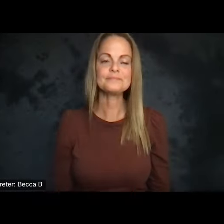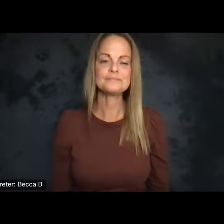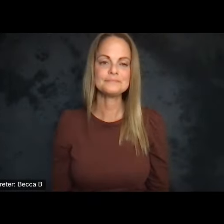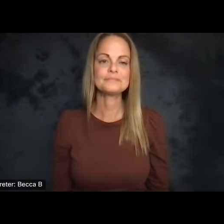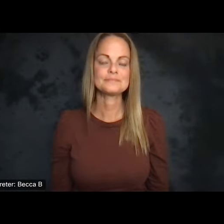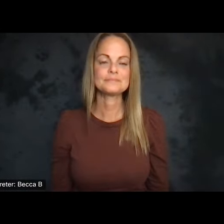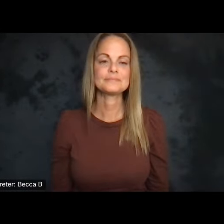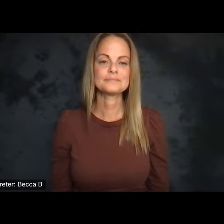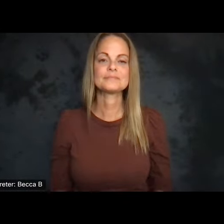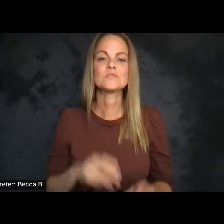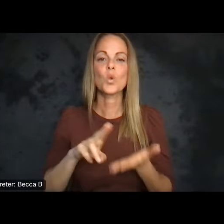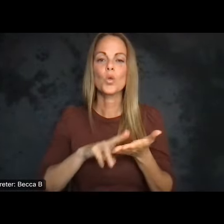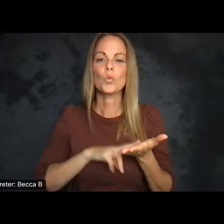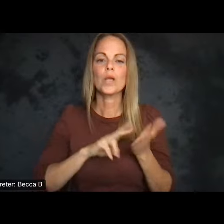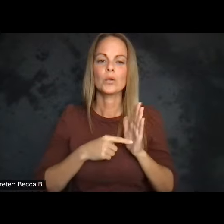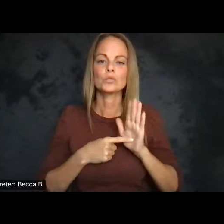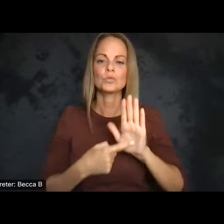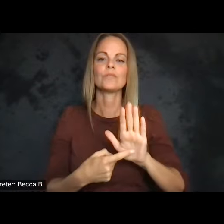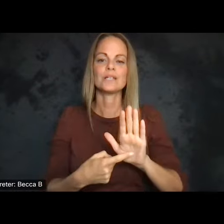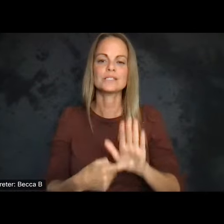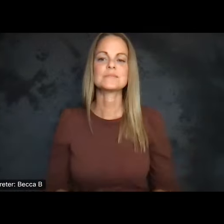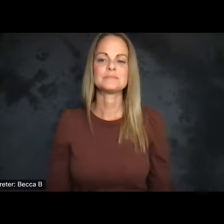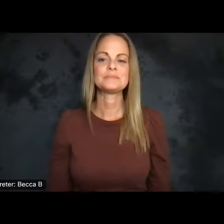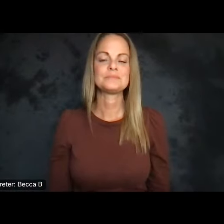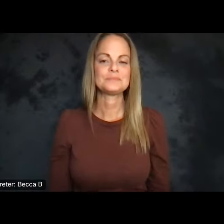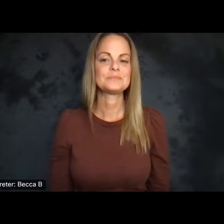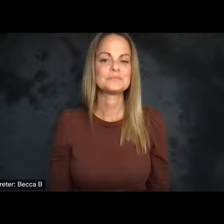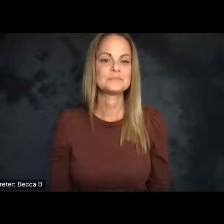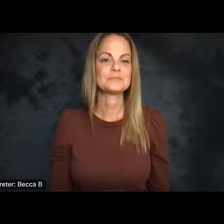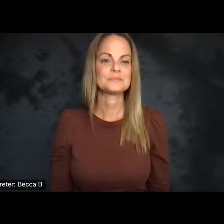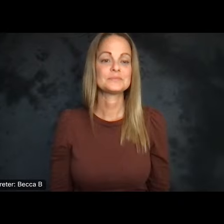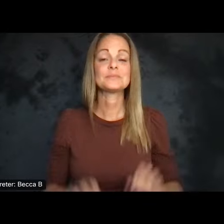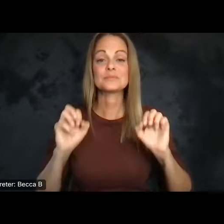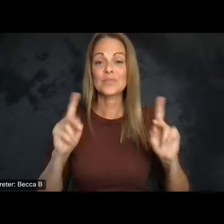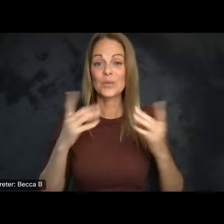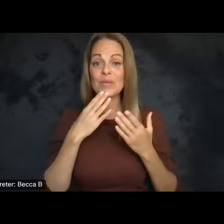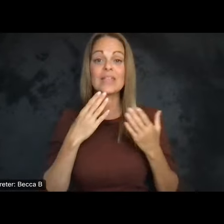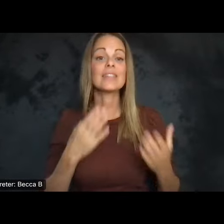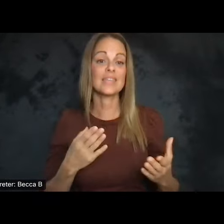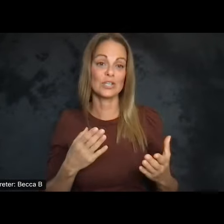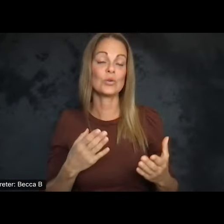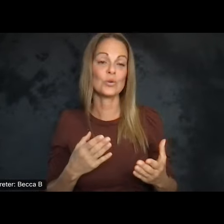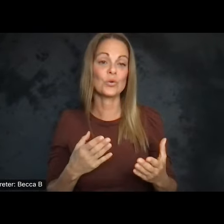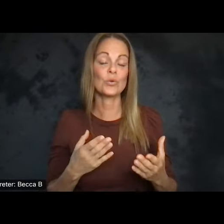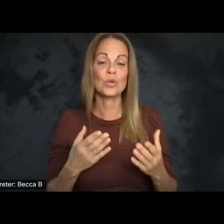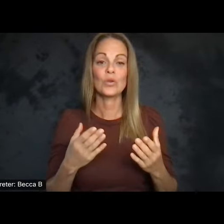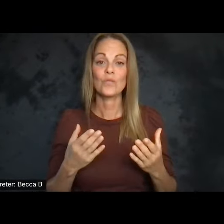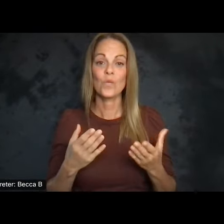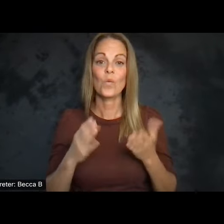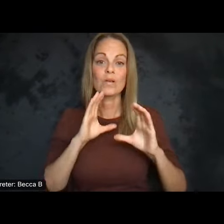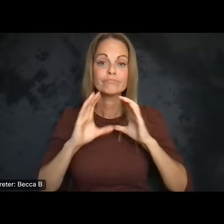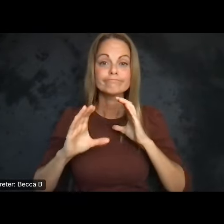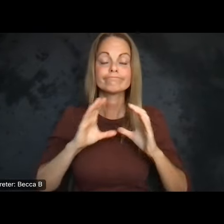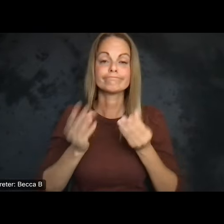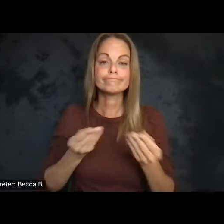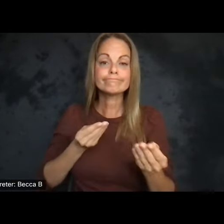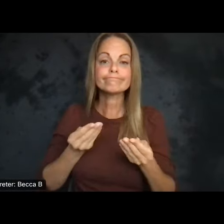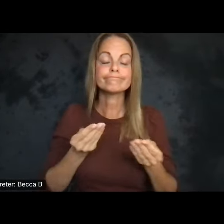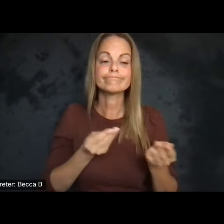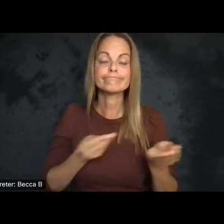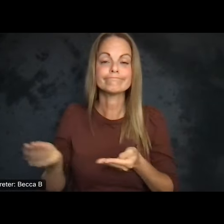let the records reflect. So, all right. Thank you very much for the discussion. Let's move this thing